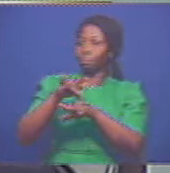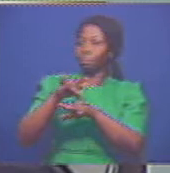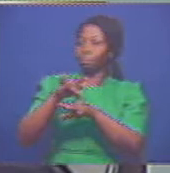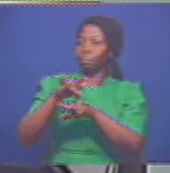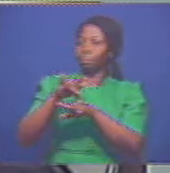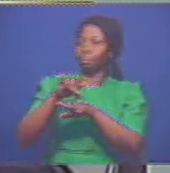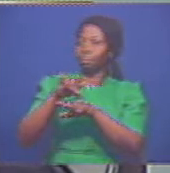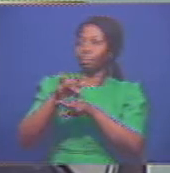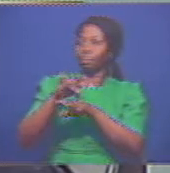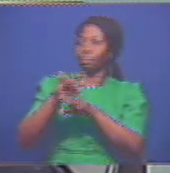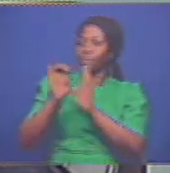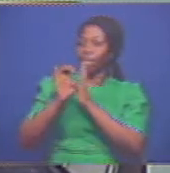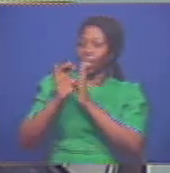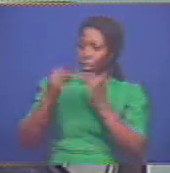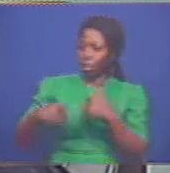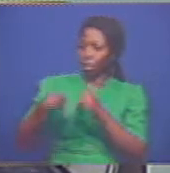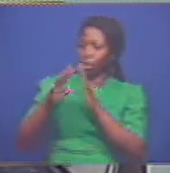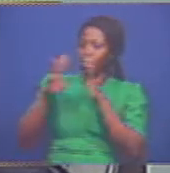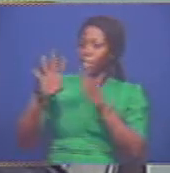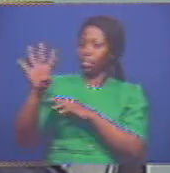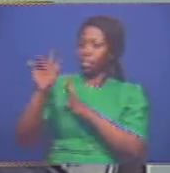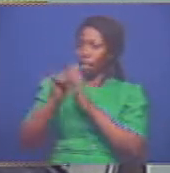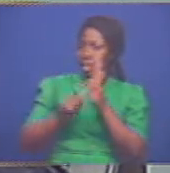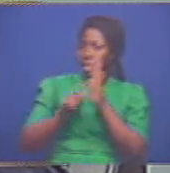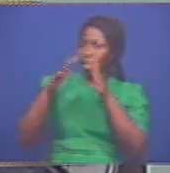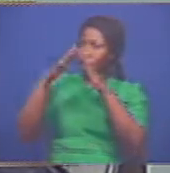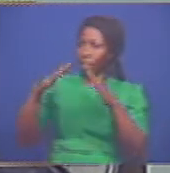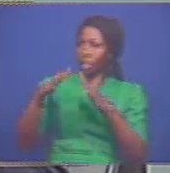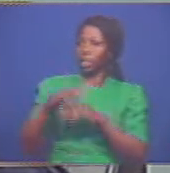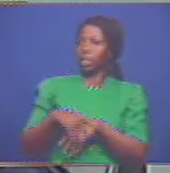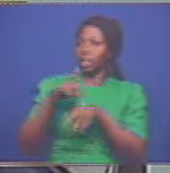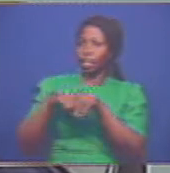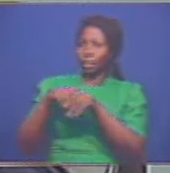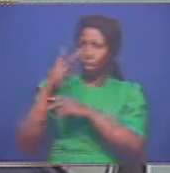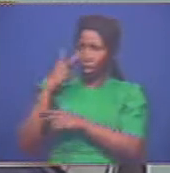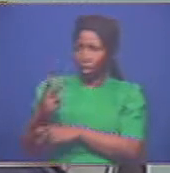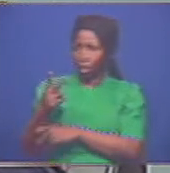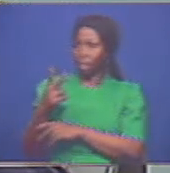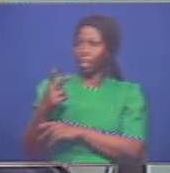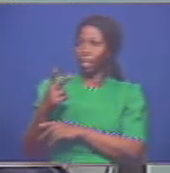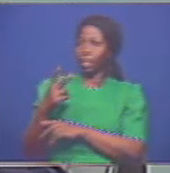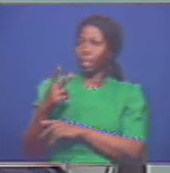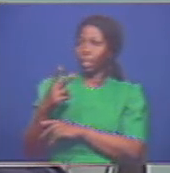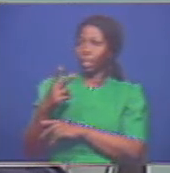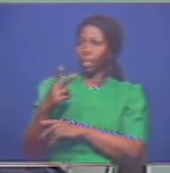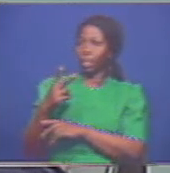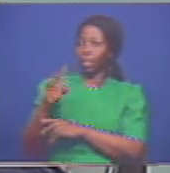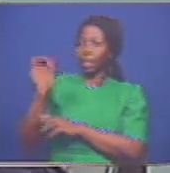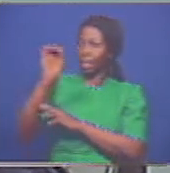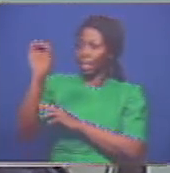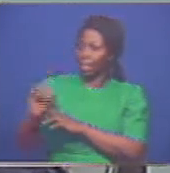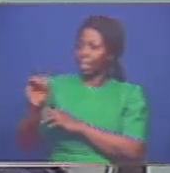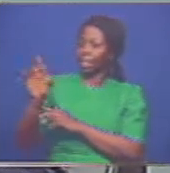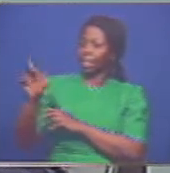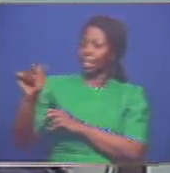for implementation of this Big Four agenda of housing, one, if you look at the interest rate of the bank still affecting